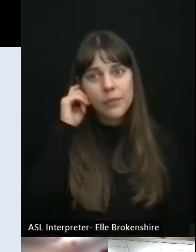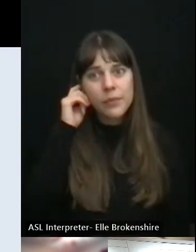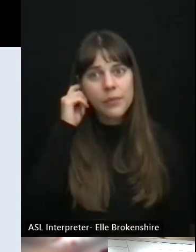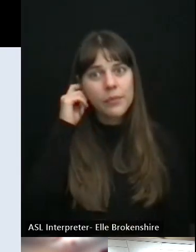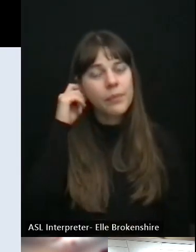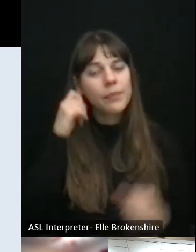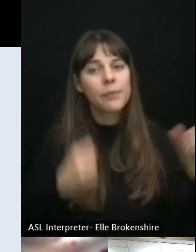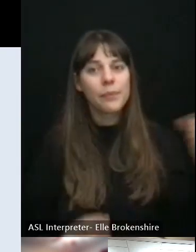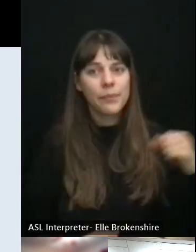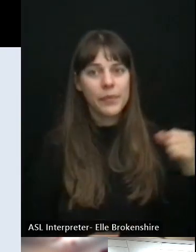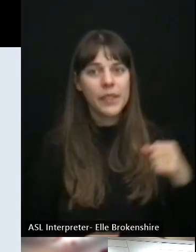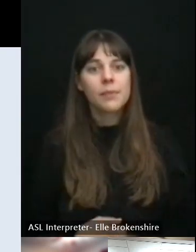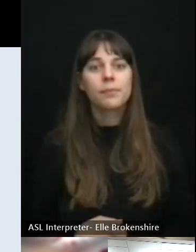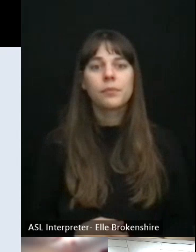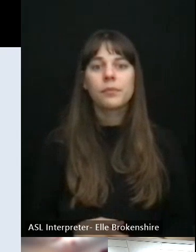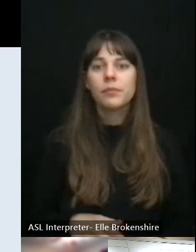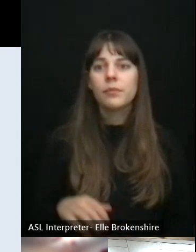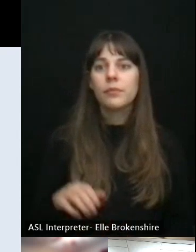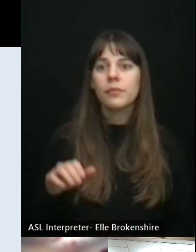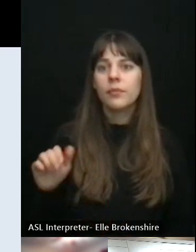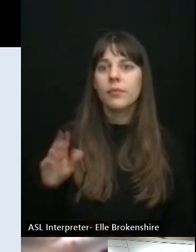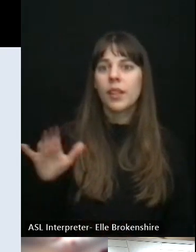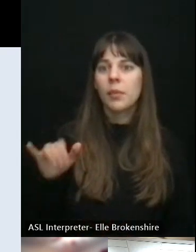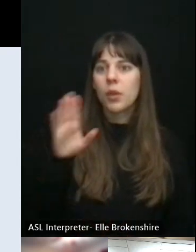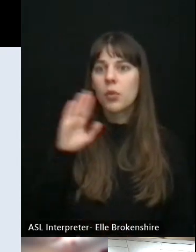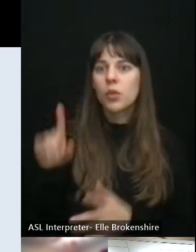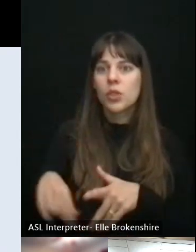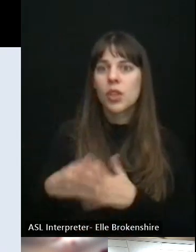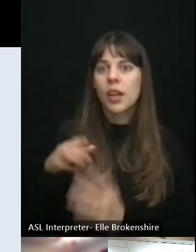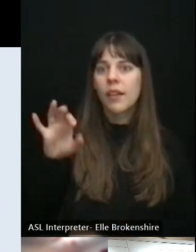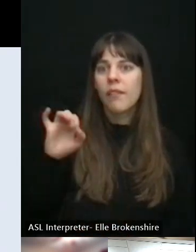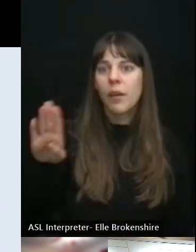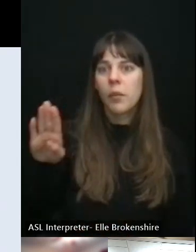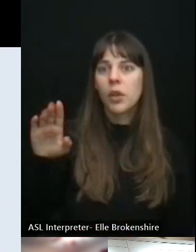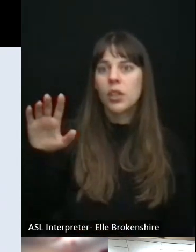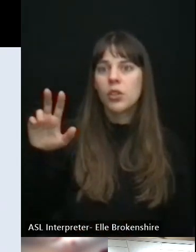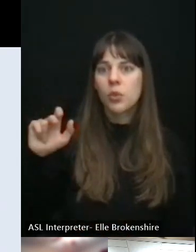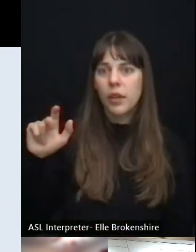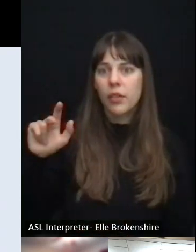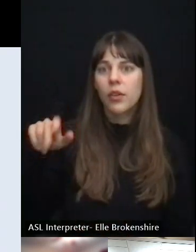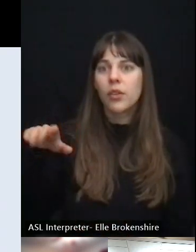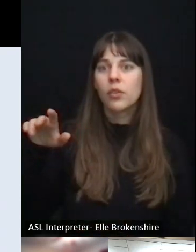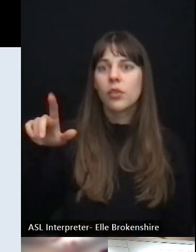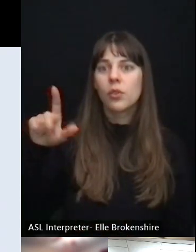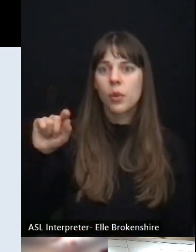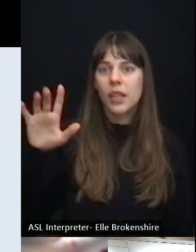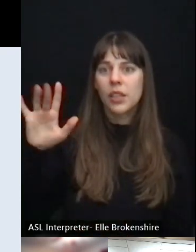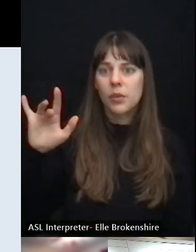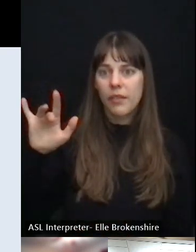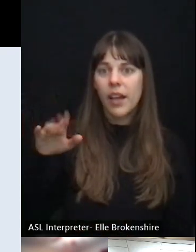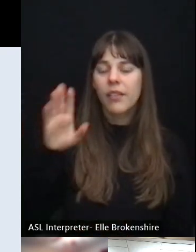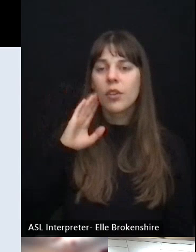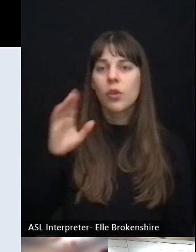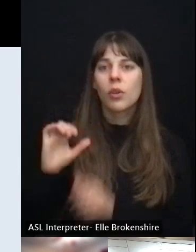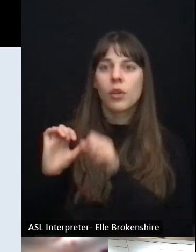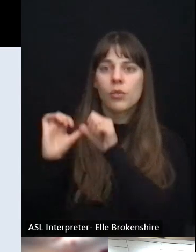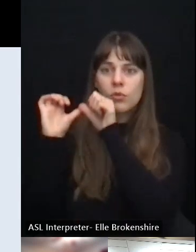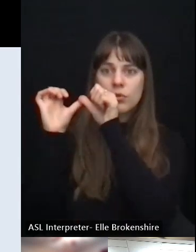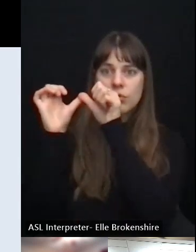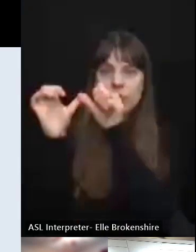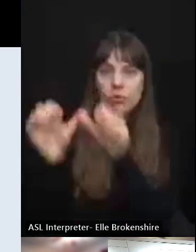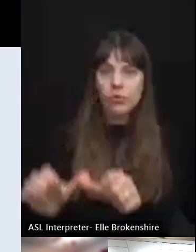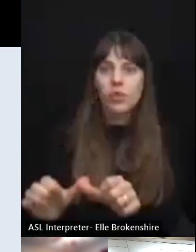Yes, that's going to start February 23rd, which I believe is a Sunday, 2025, and run